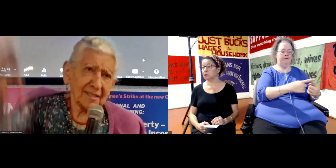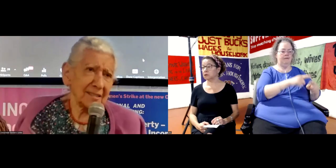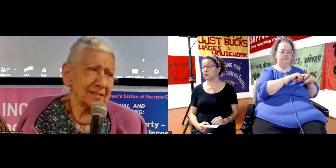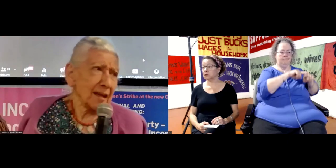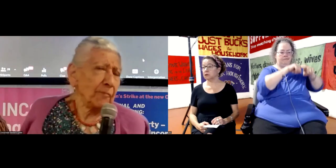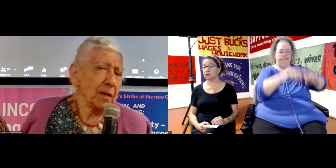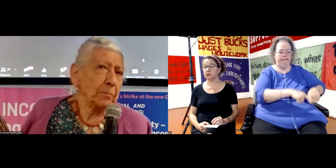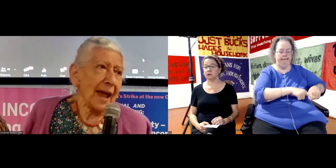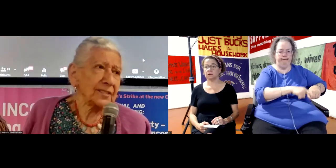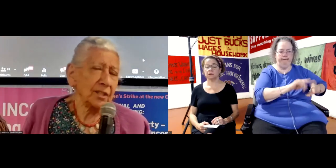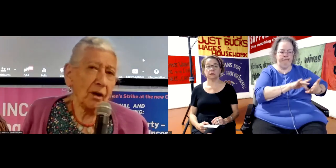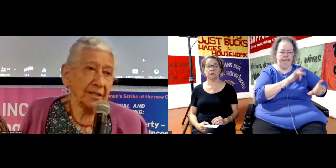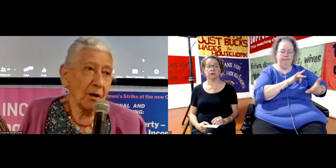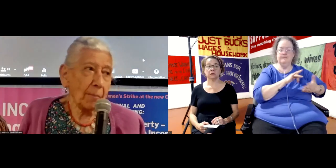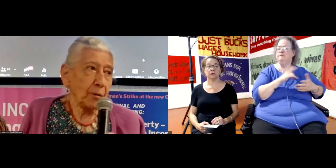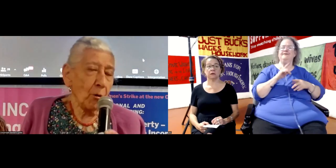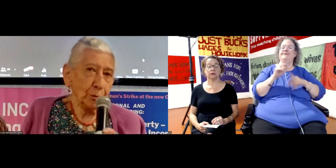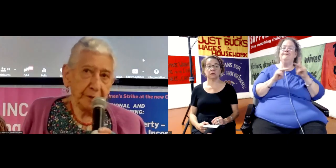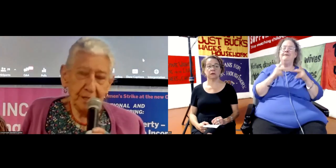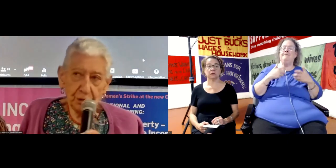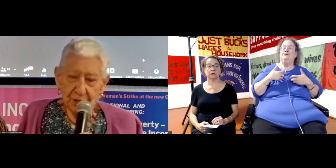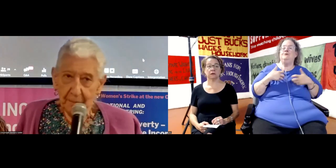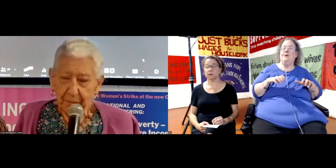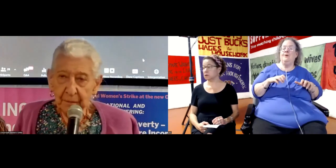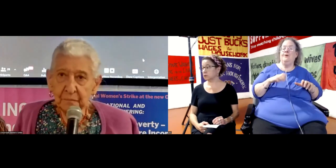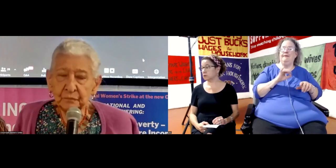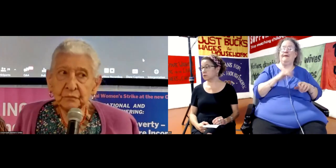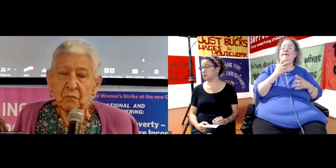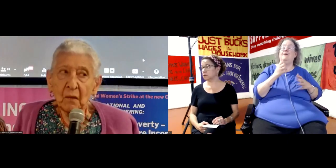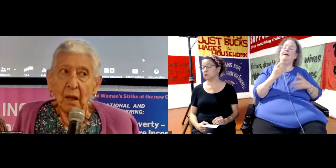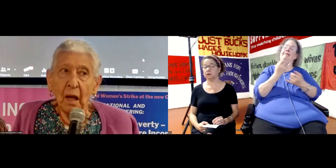not something plastered on top called leadership.